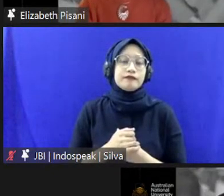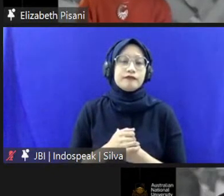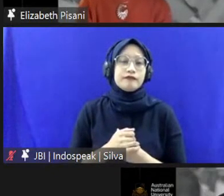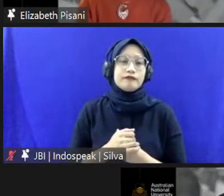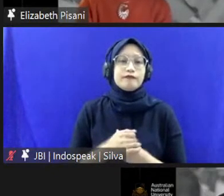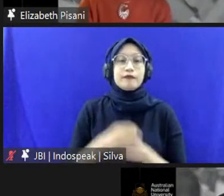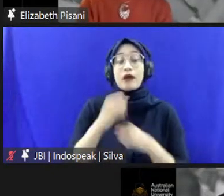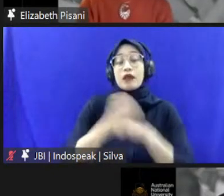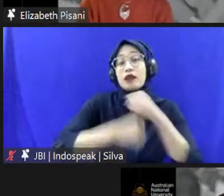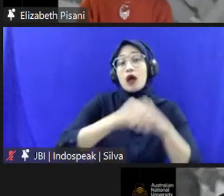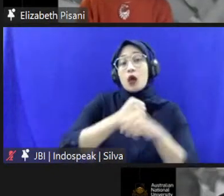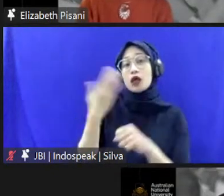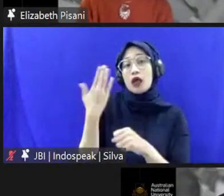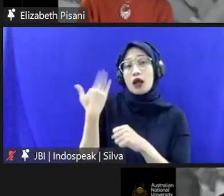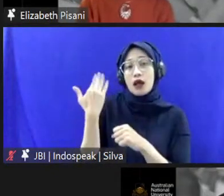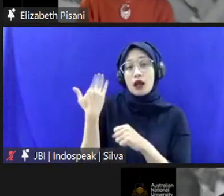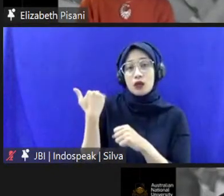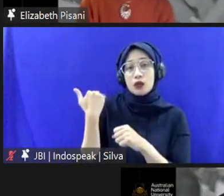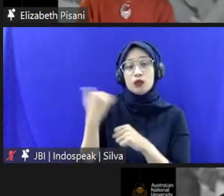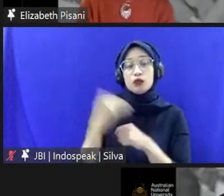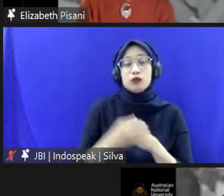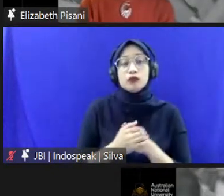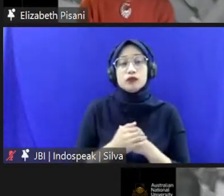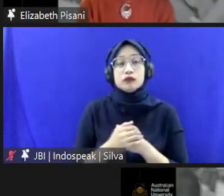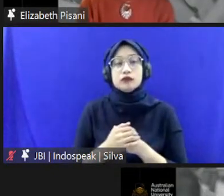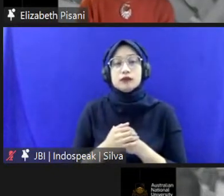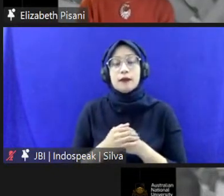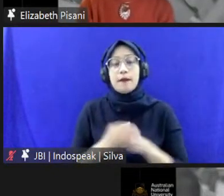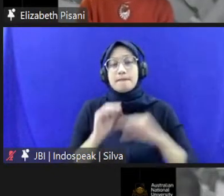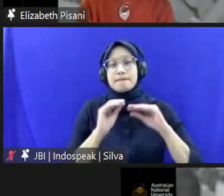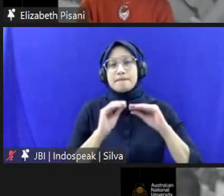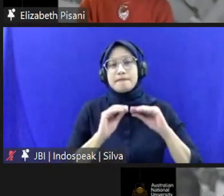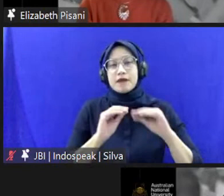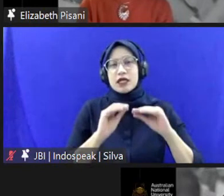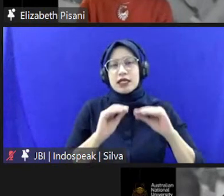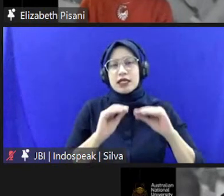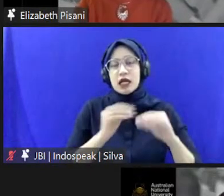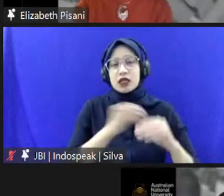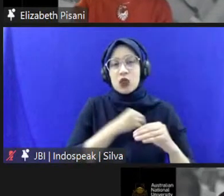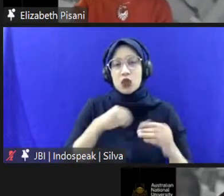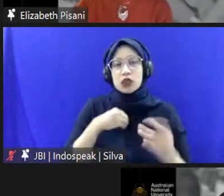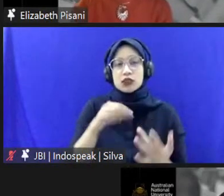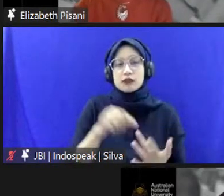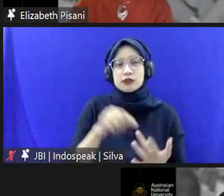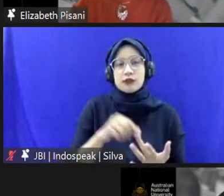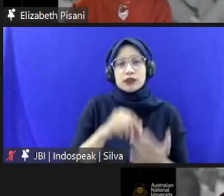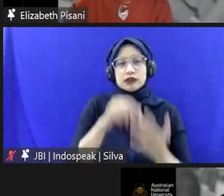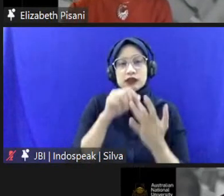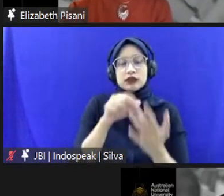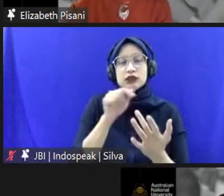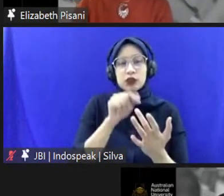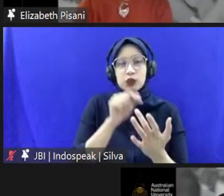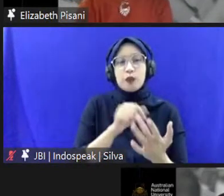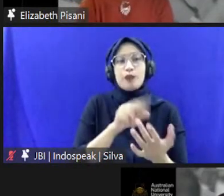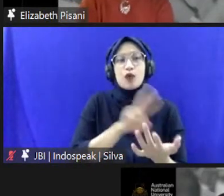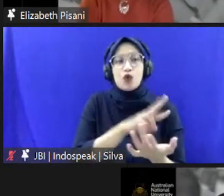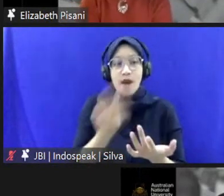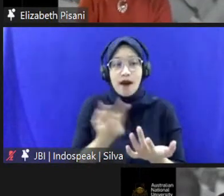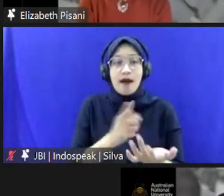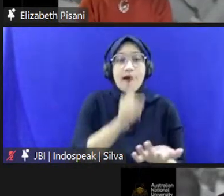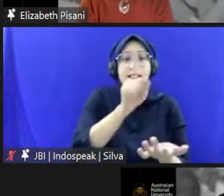year, the education is moved from the hospital to the